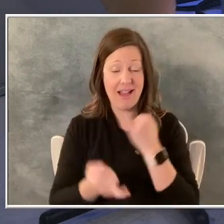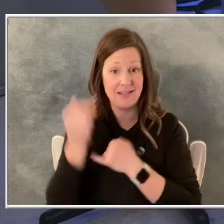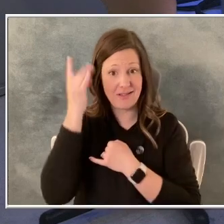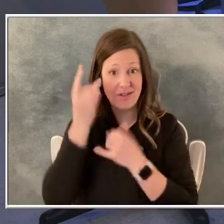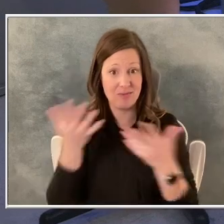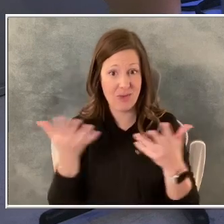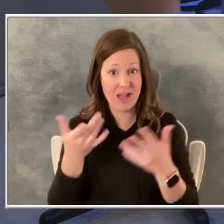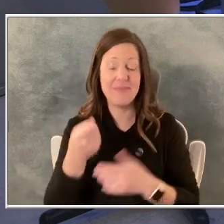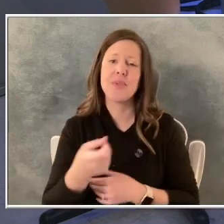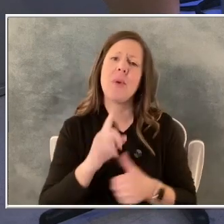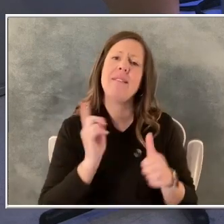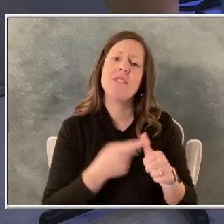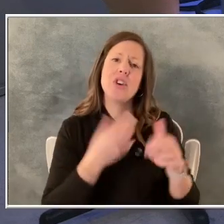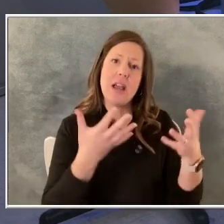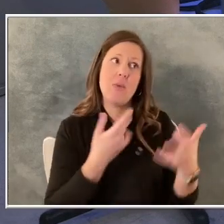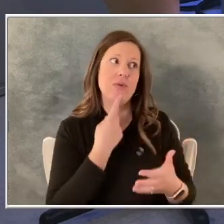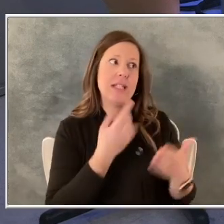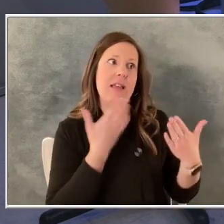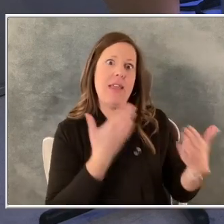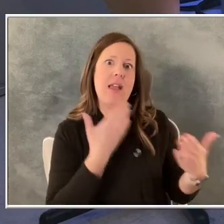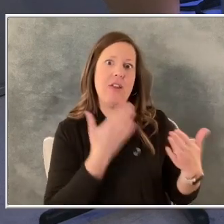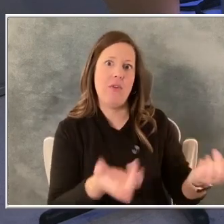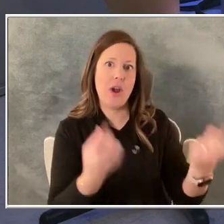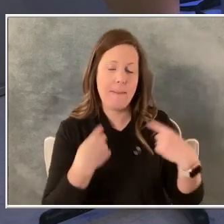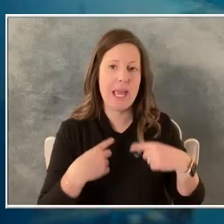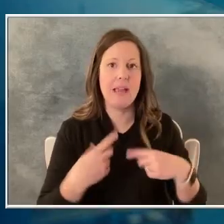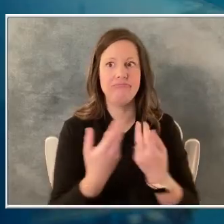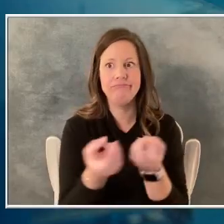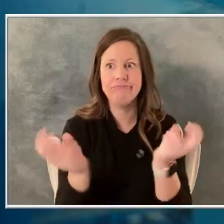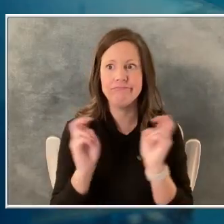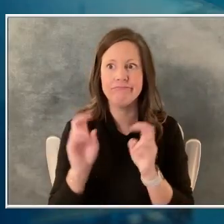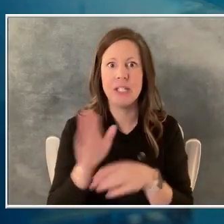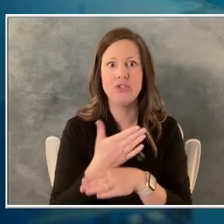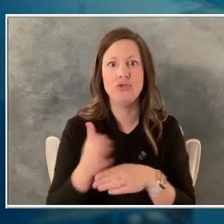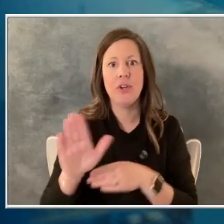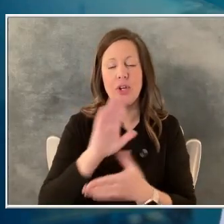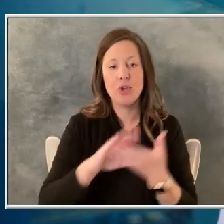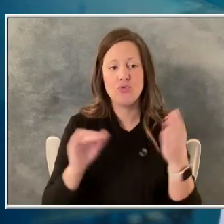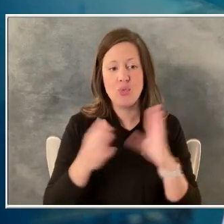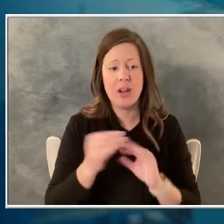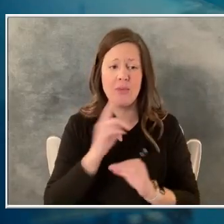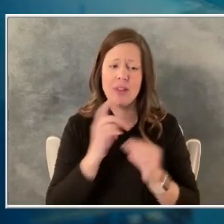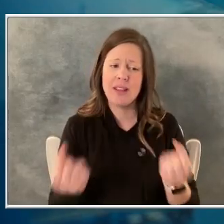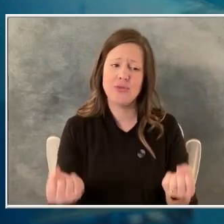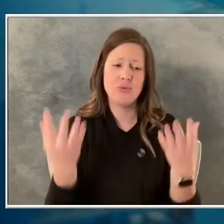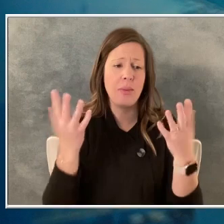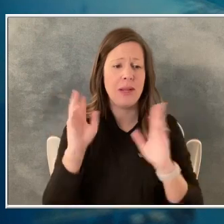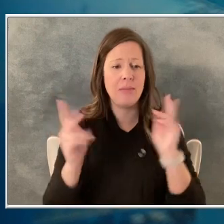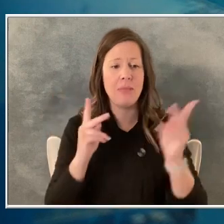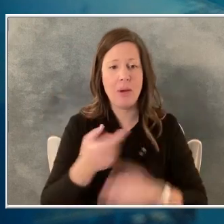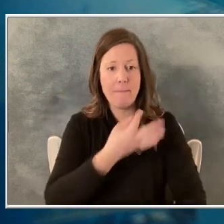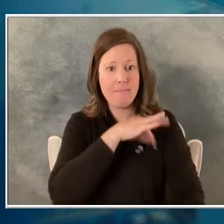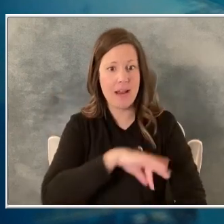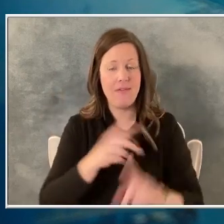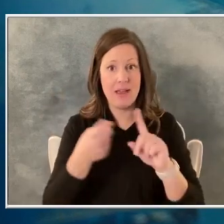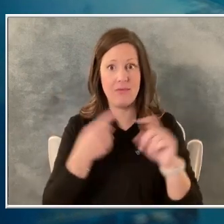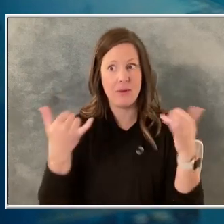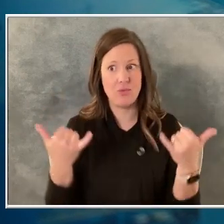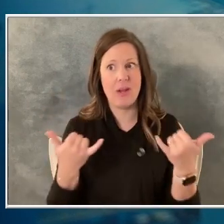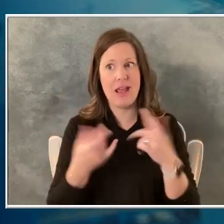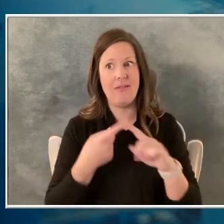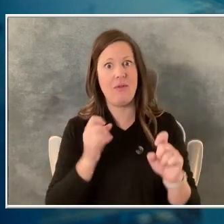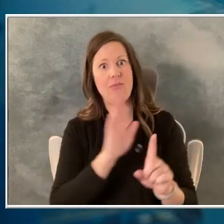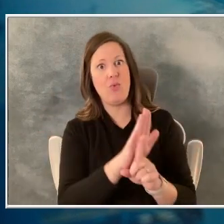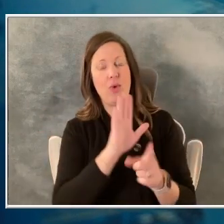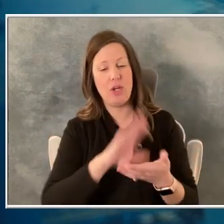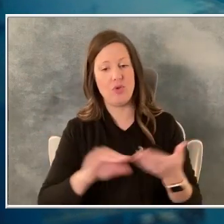on here. I think it's really courageous to come and share your story, but I think a lot of people will benefit from the episode today, from Tyson's story. The big thing